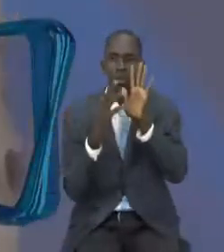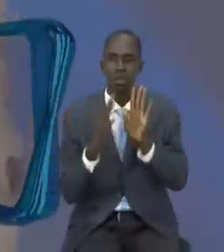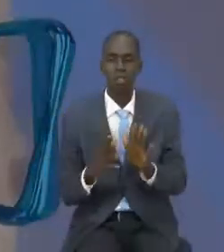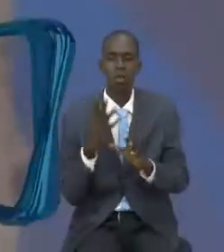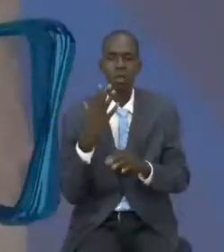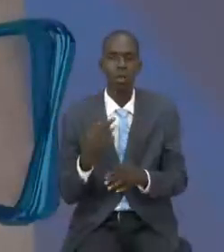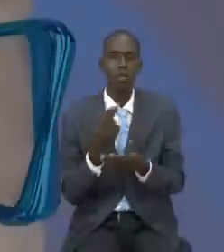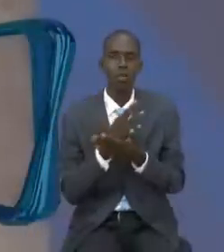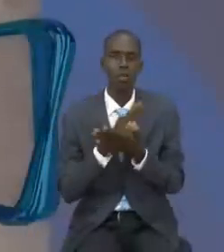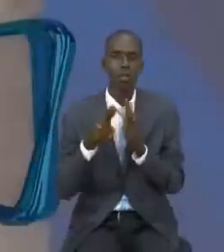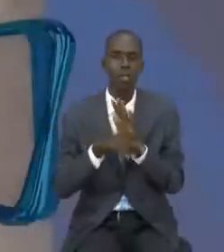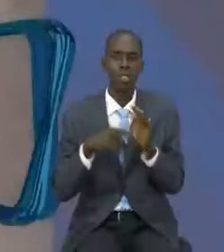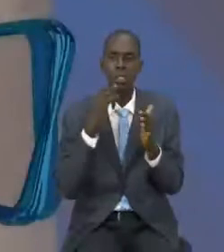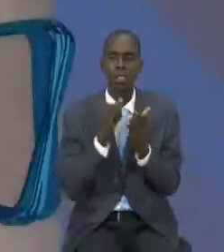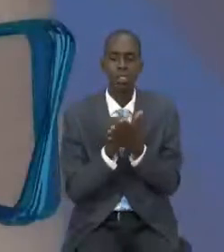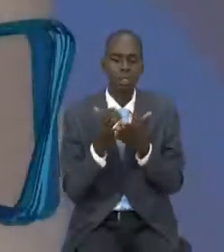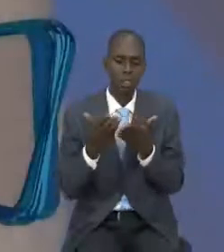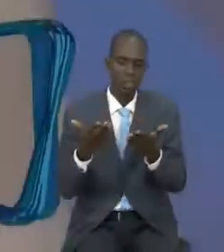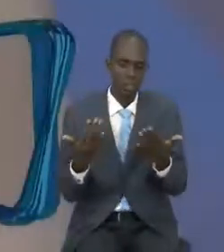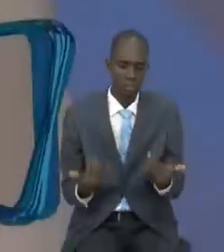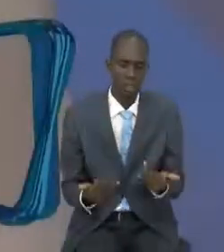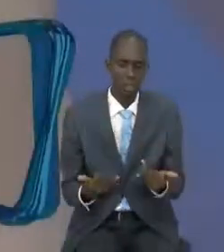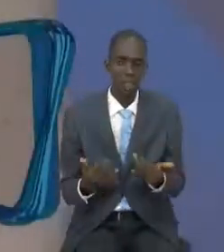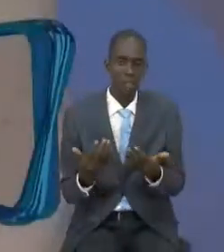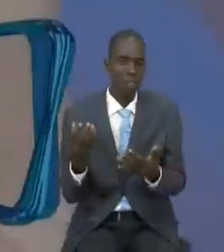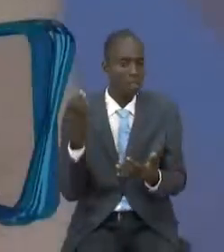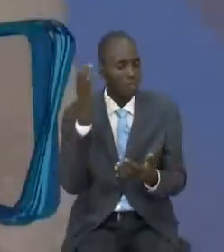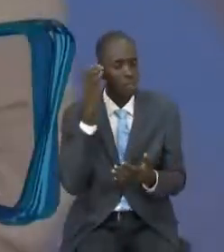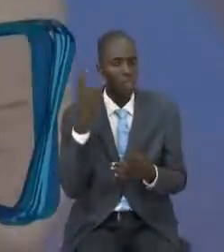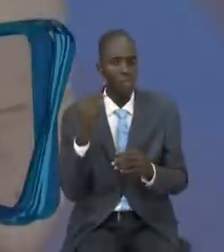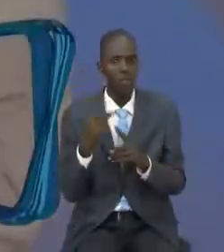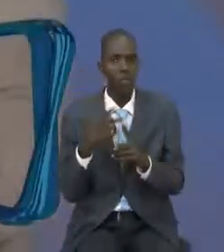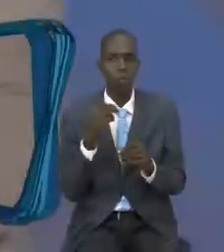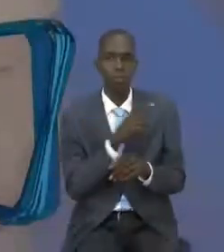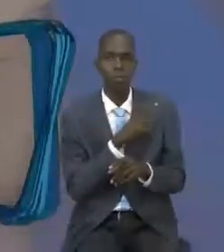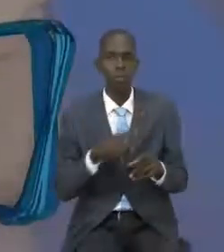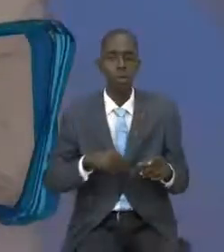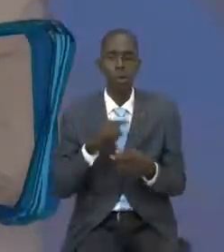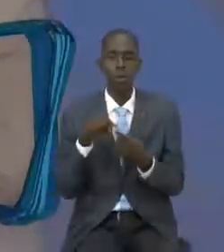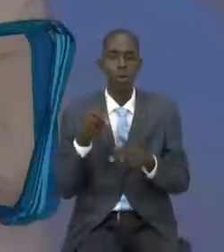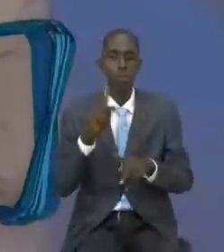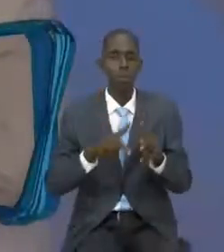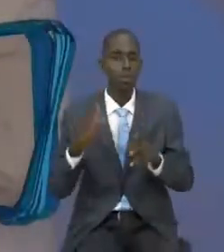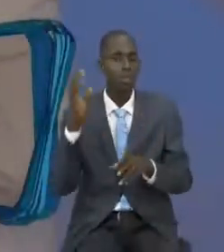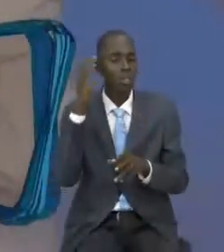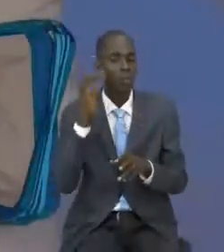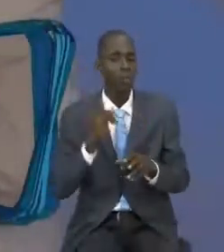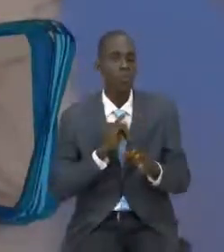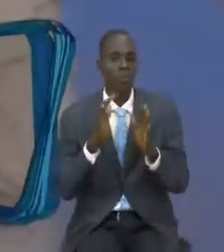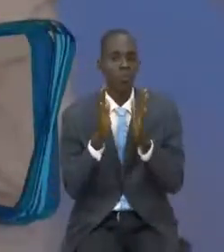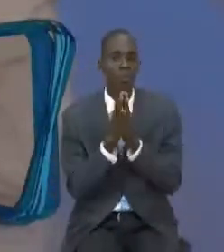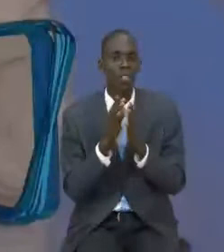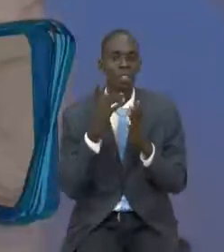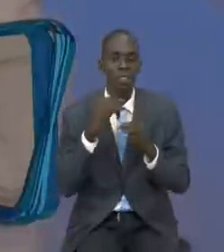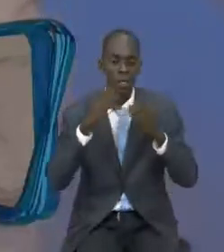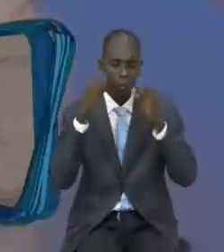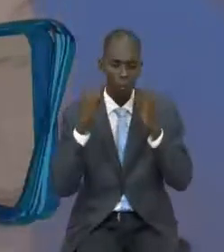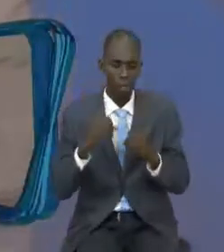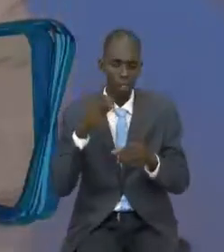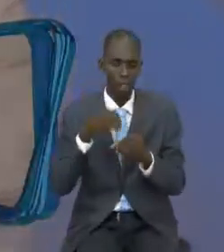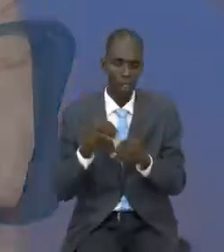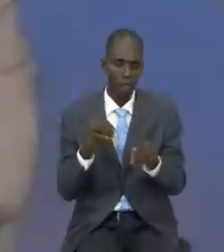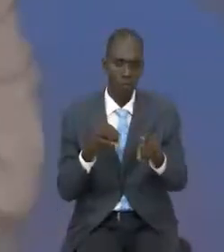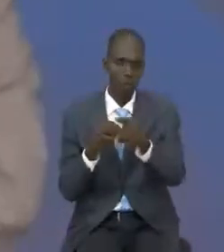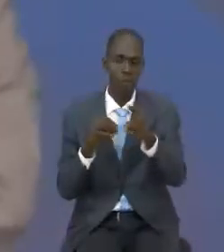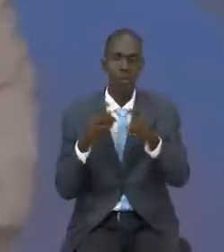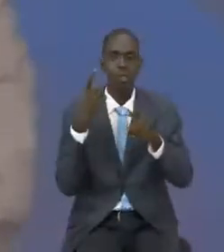say, here is the word of God. And when they hear, I pray, the power in you, the